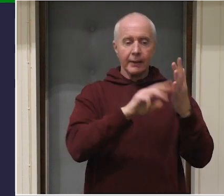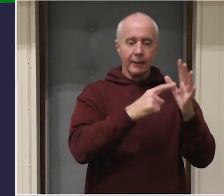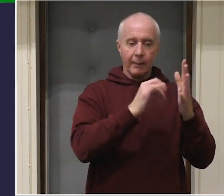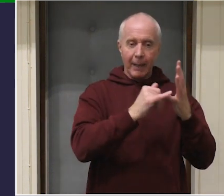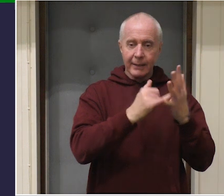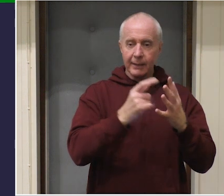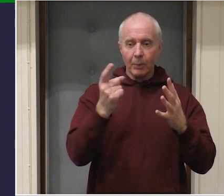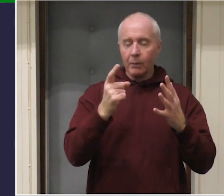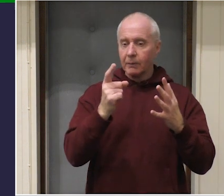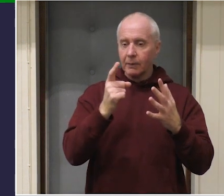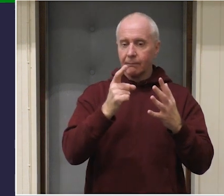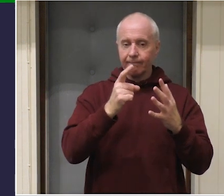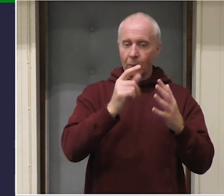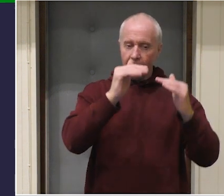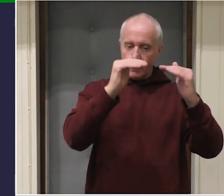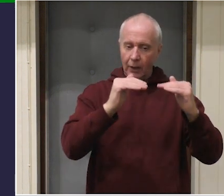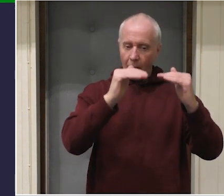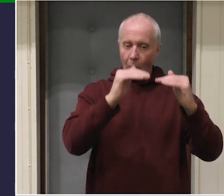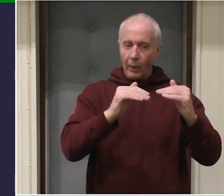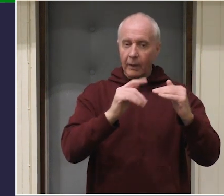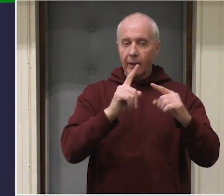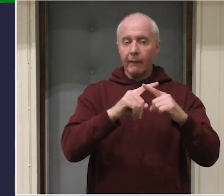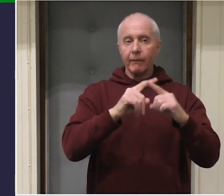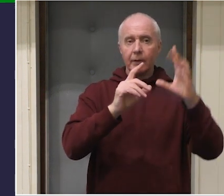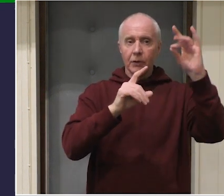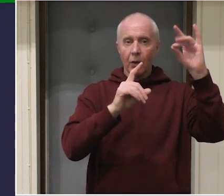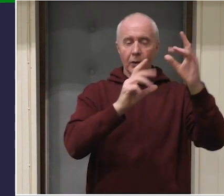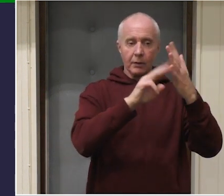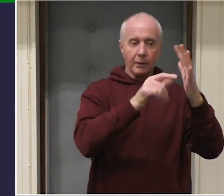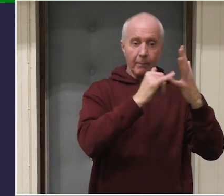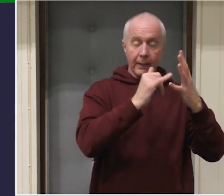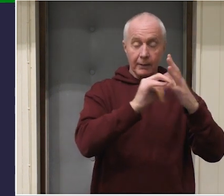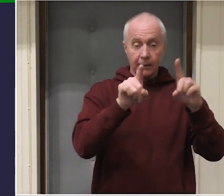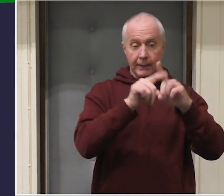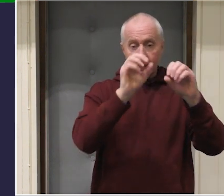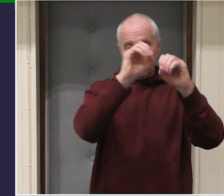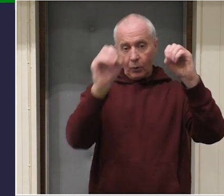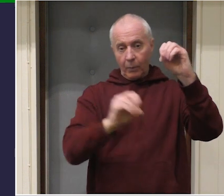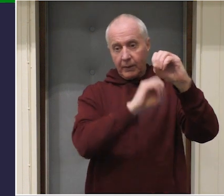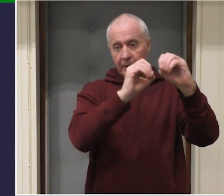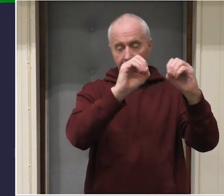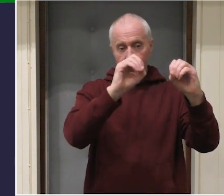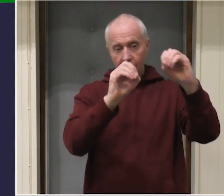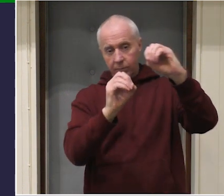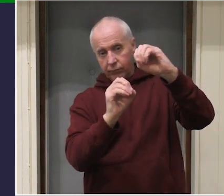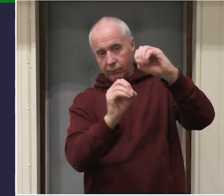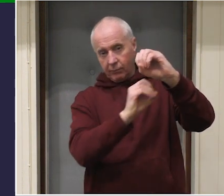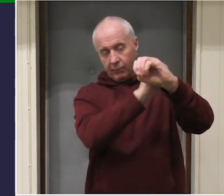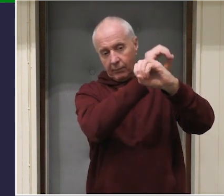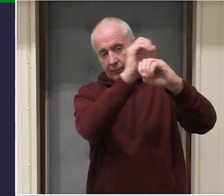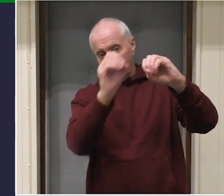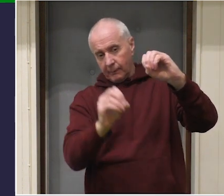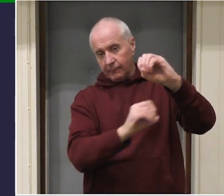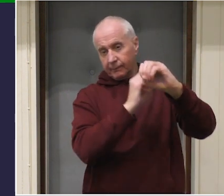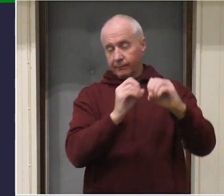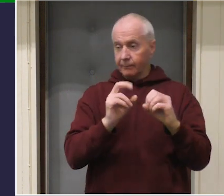lower limit. Because if I have stars of some mass in an orbit like this, if I tilt it and double the mass of the stars, it